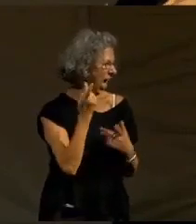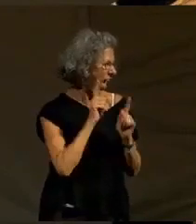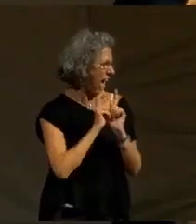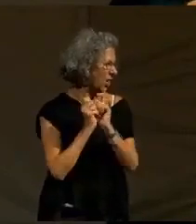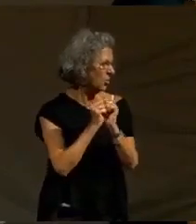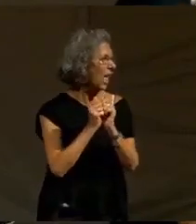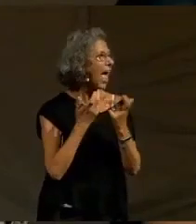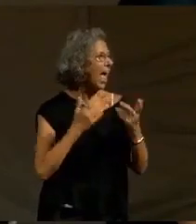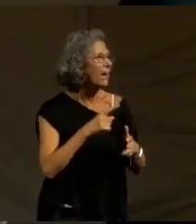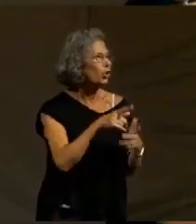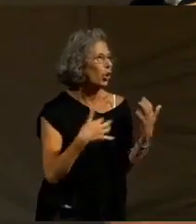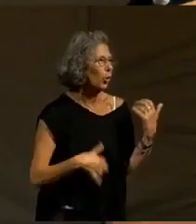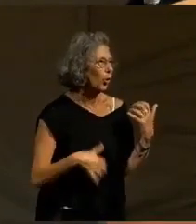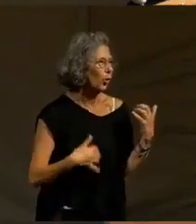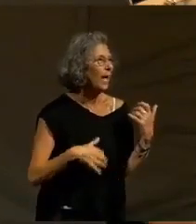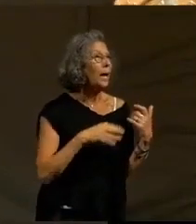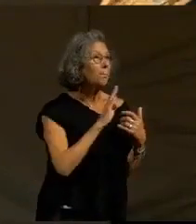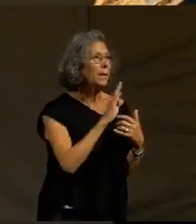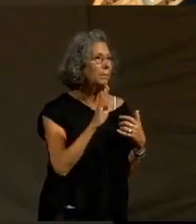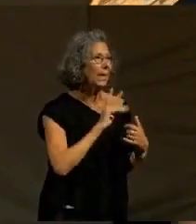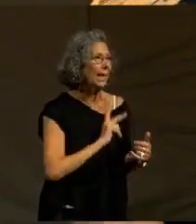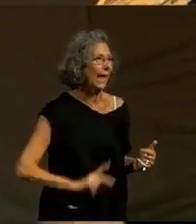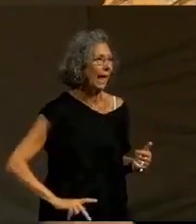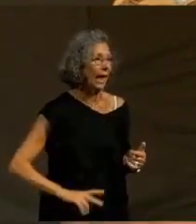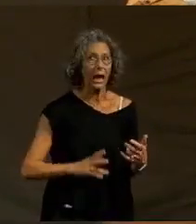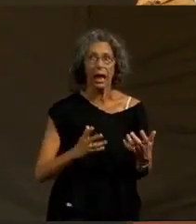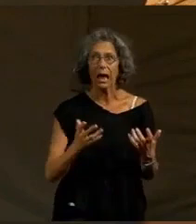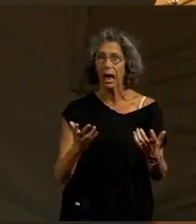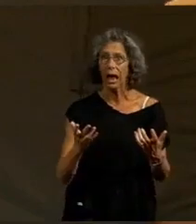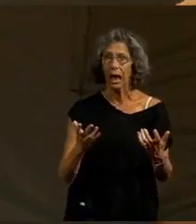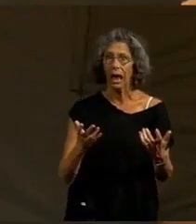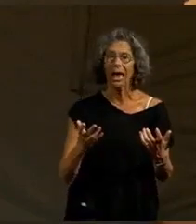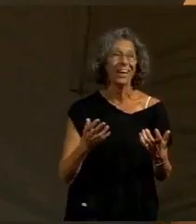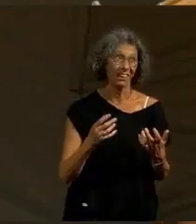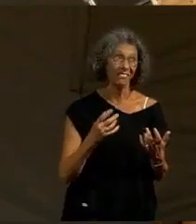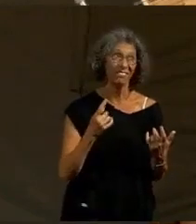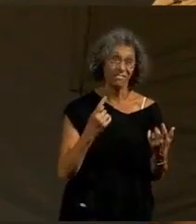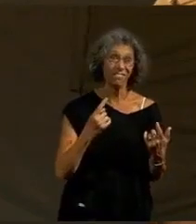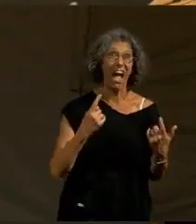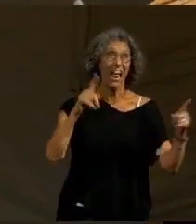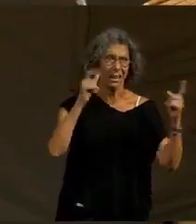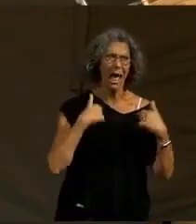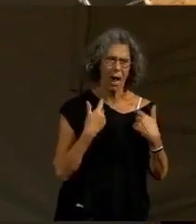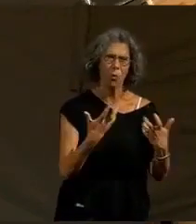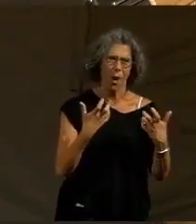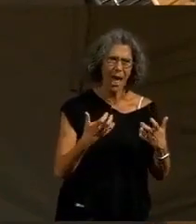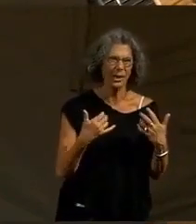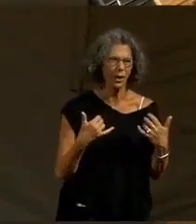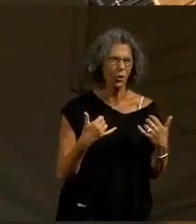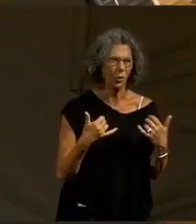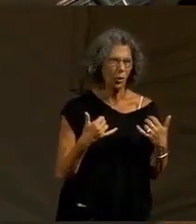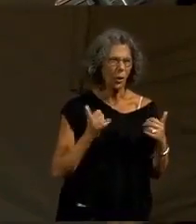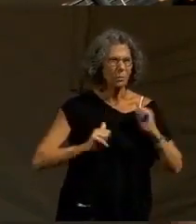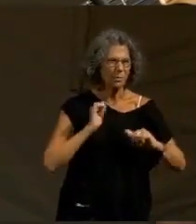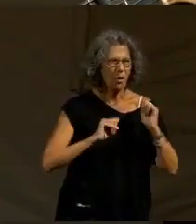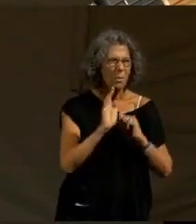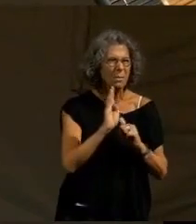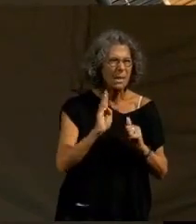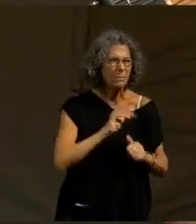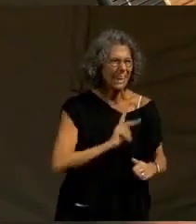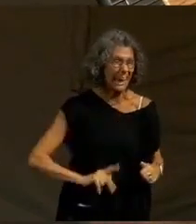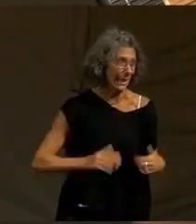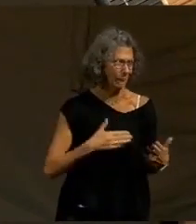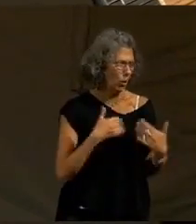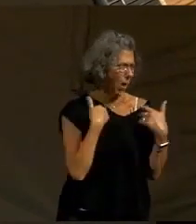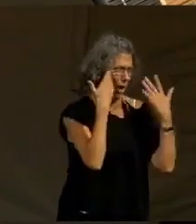And for the first time in my life, I wanted to play B.B. King, even though I did not know how. So I'm a man, you know what I did? I faked it. I was like,